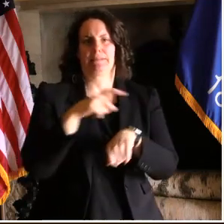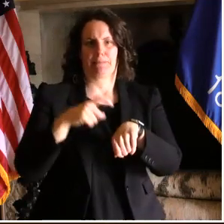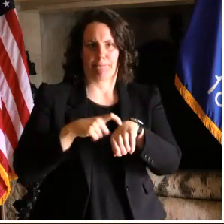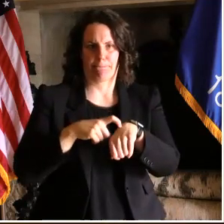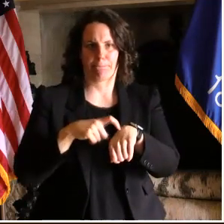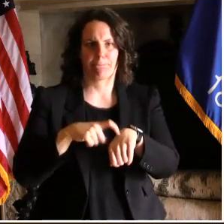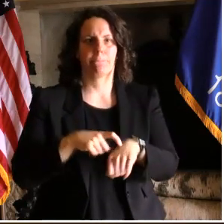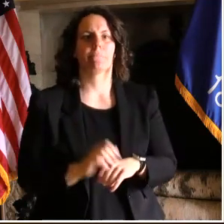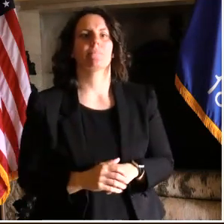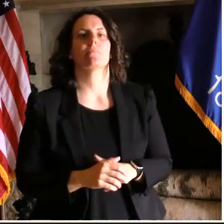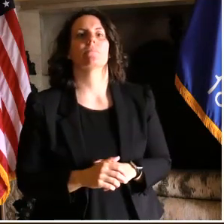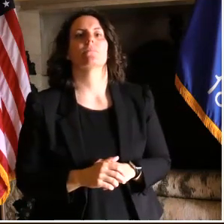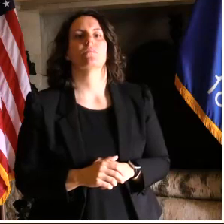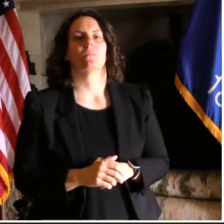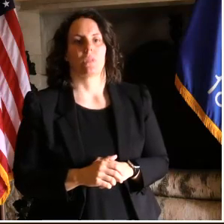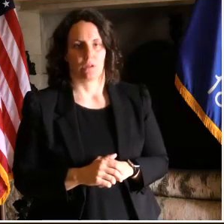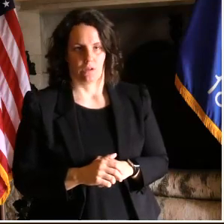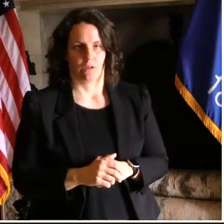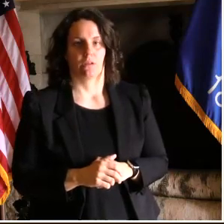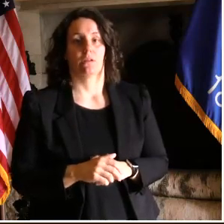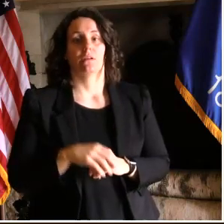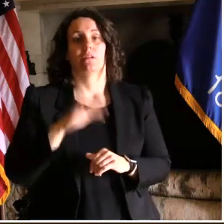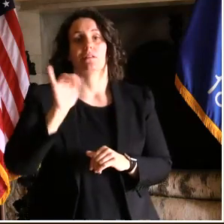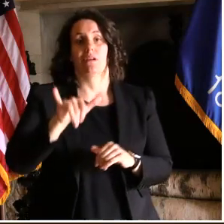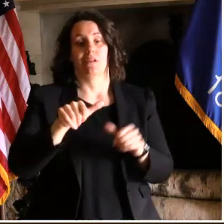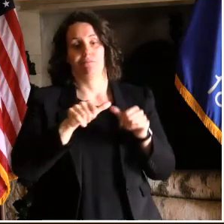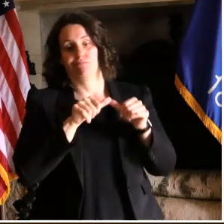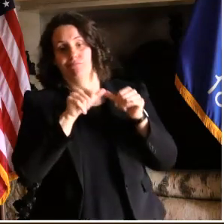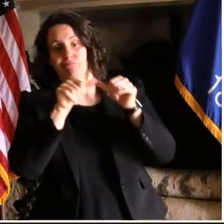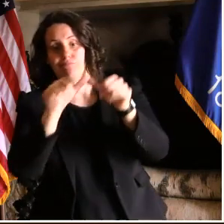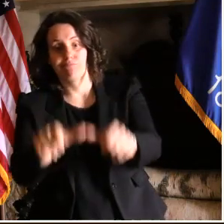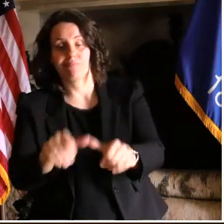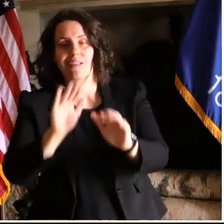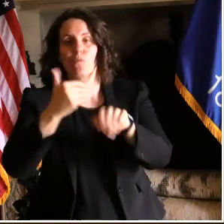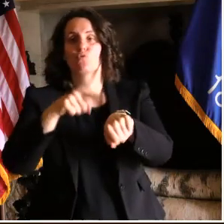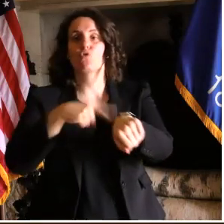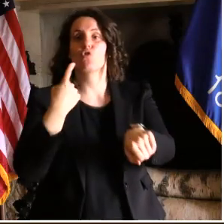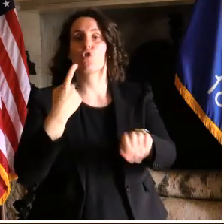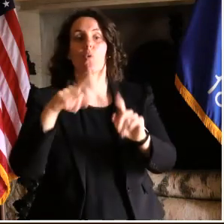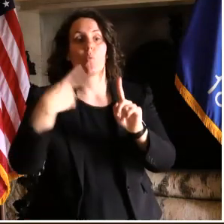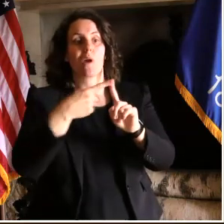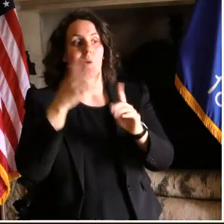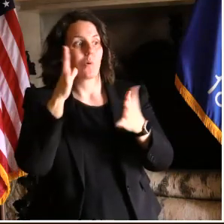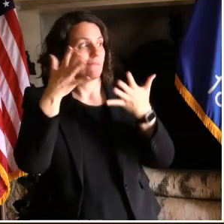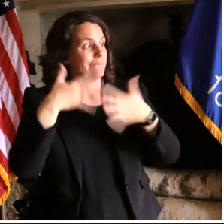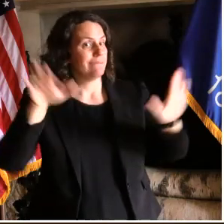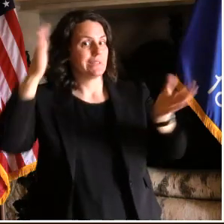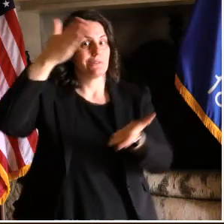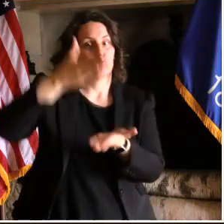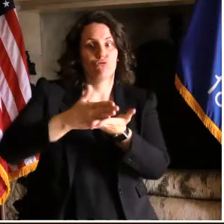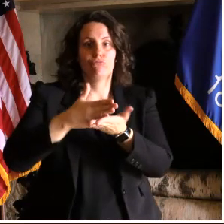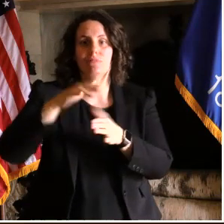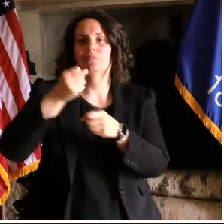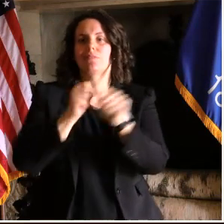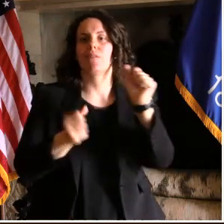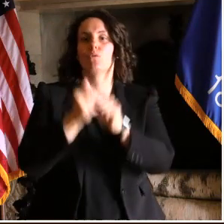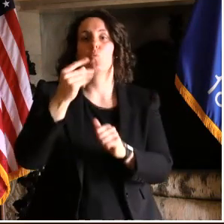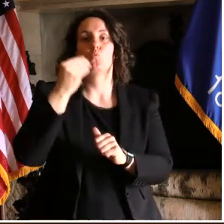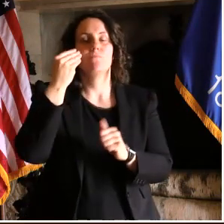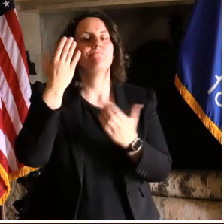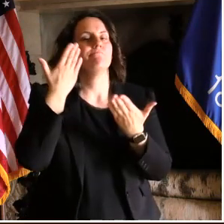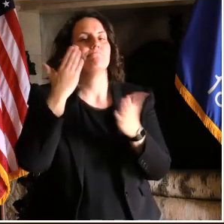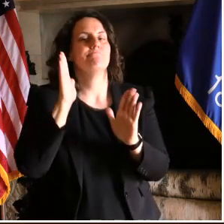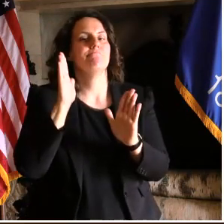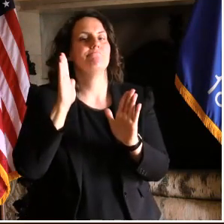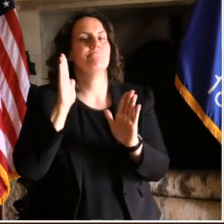it goes away, will be determined tomorrow and announced tomorrow. Thank you. Now then, to follow up those, just